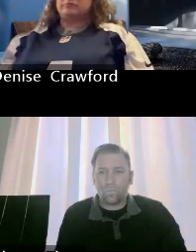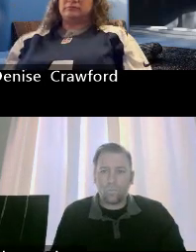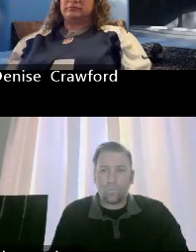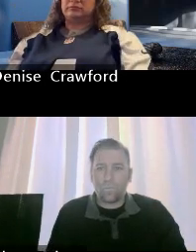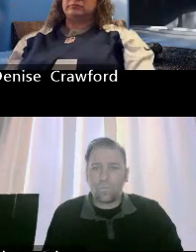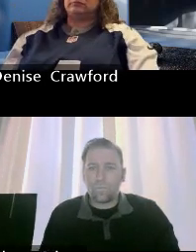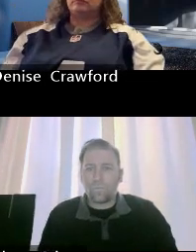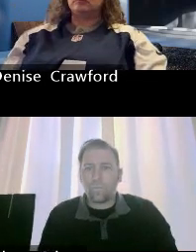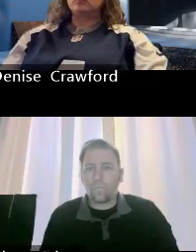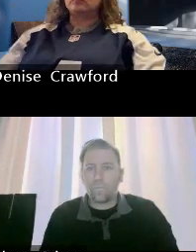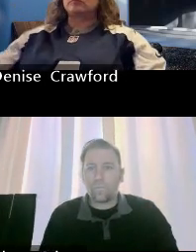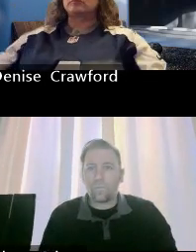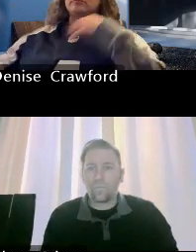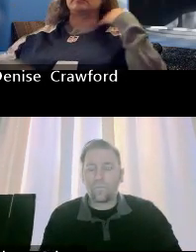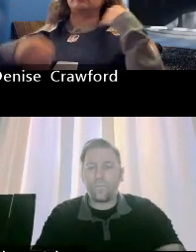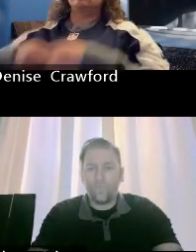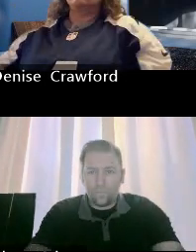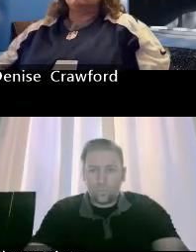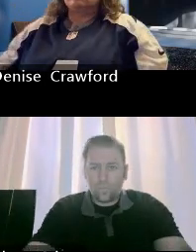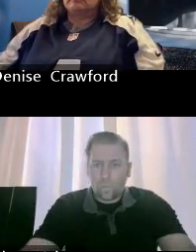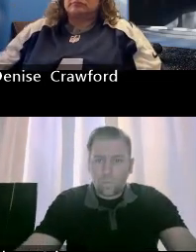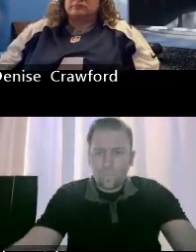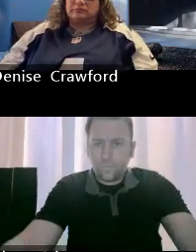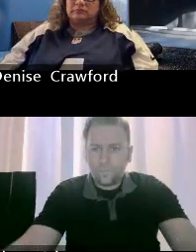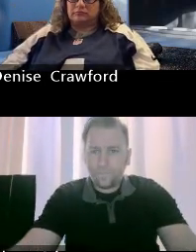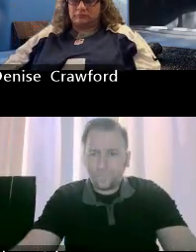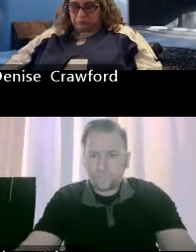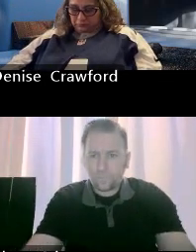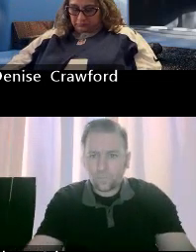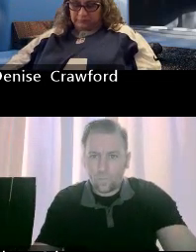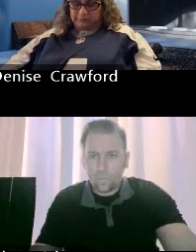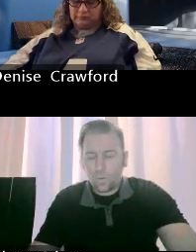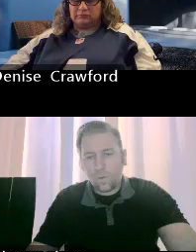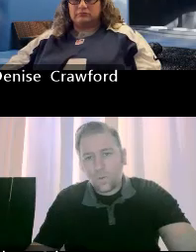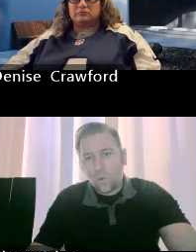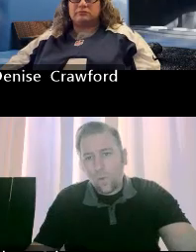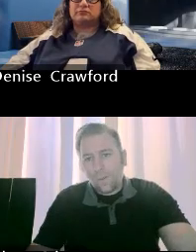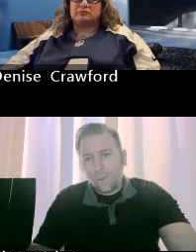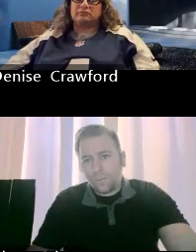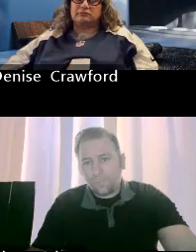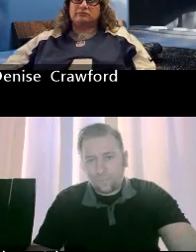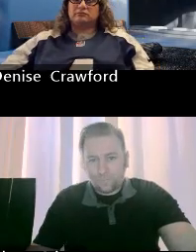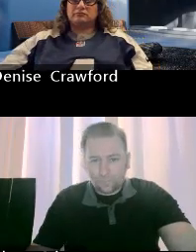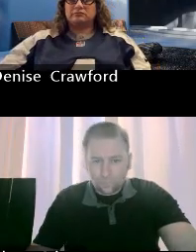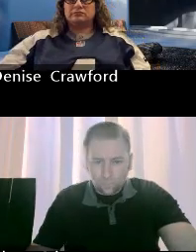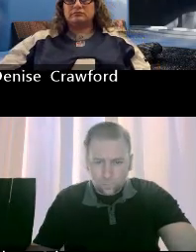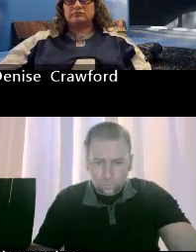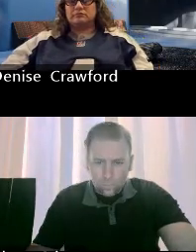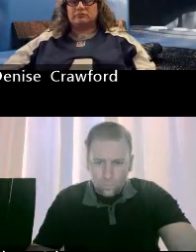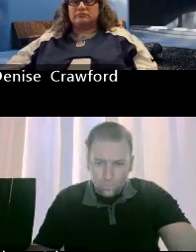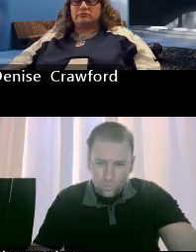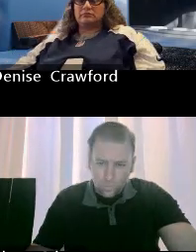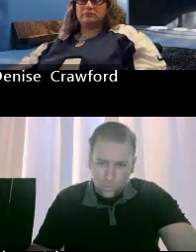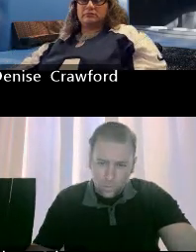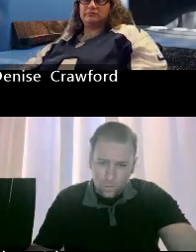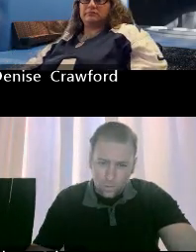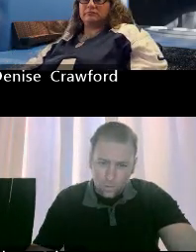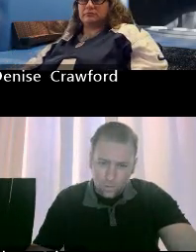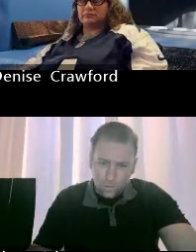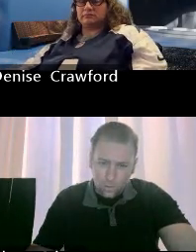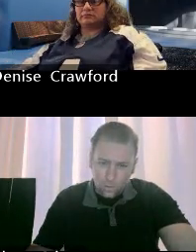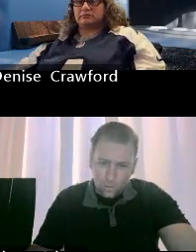human services, specifically in behavioral health. You can see she is a licensed master's clinical social worker. I'm sorry, a licensed master's social